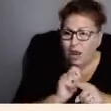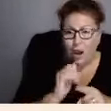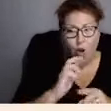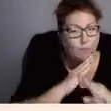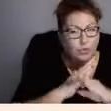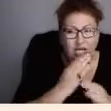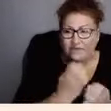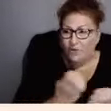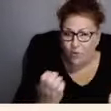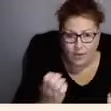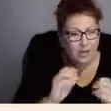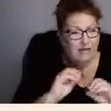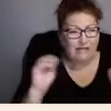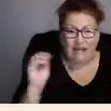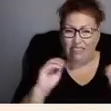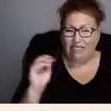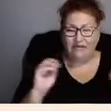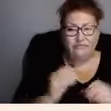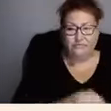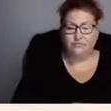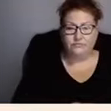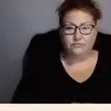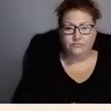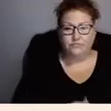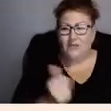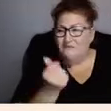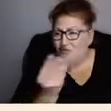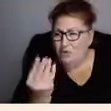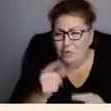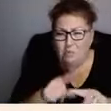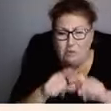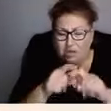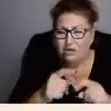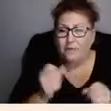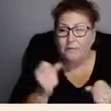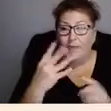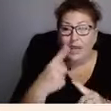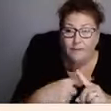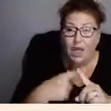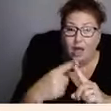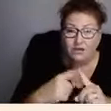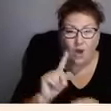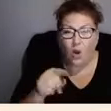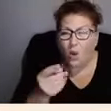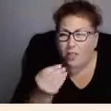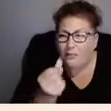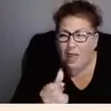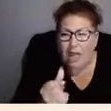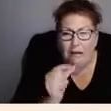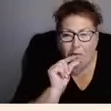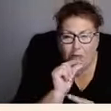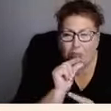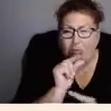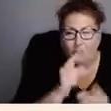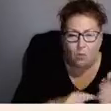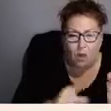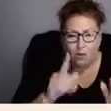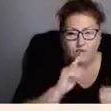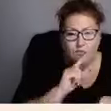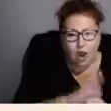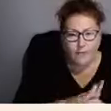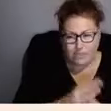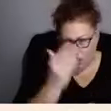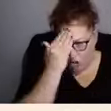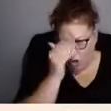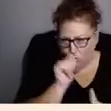to eat or drink, and with very few breaks. After many months, he's only been paid a fraction of what he was promised. He knows he's been tricked, but he doesn't